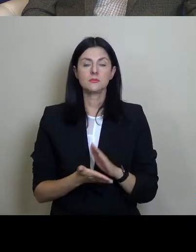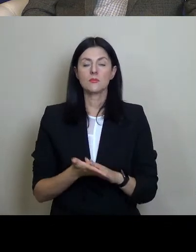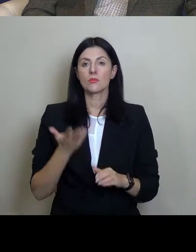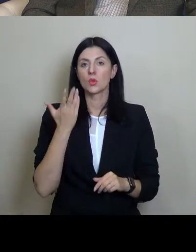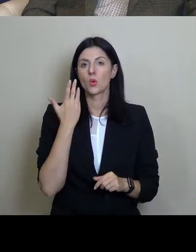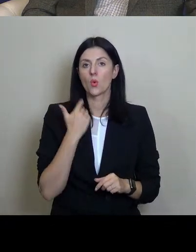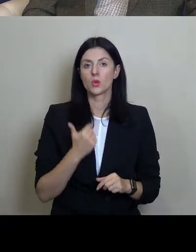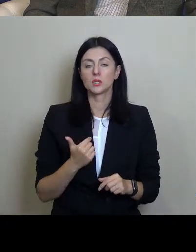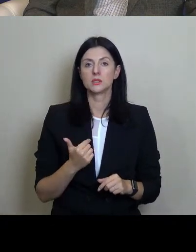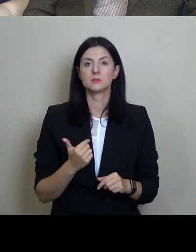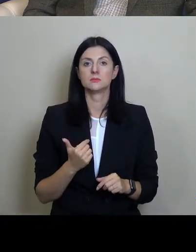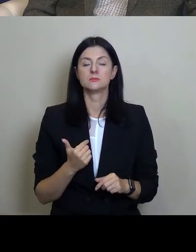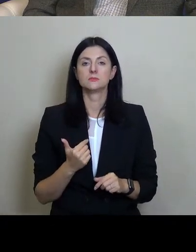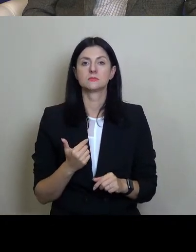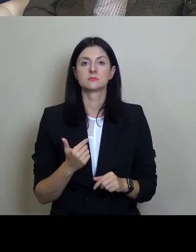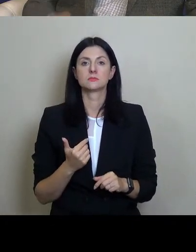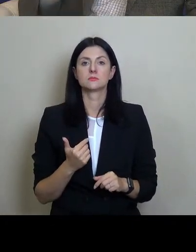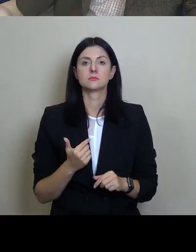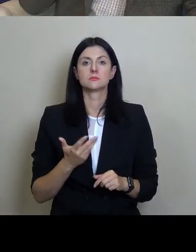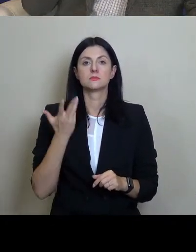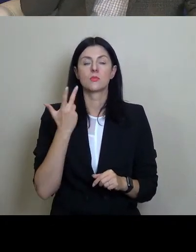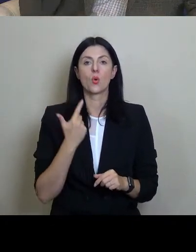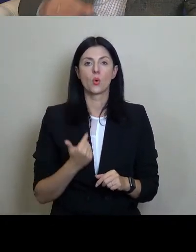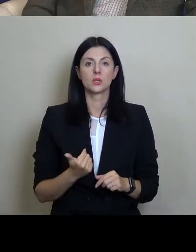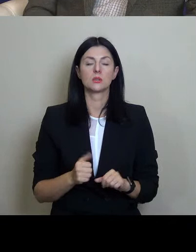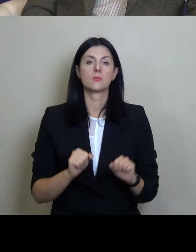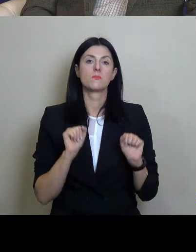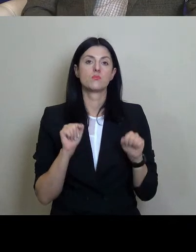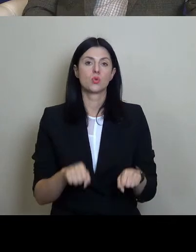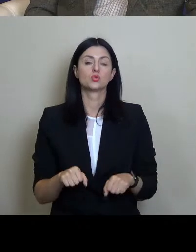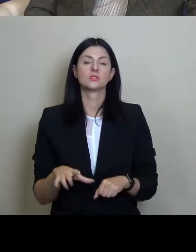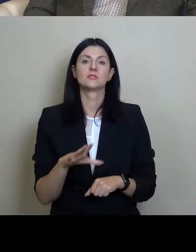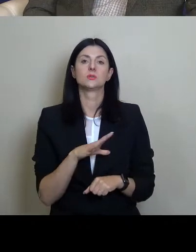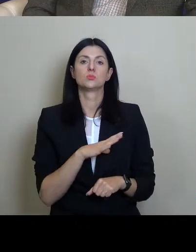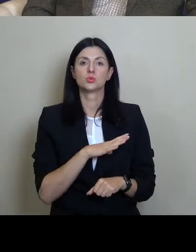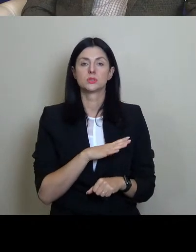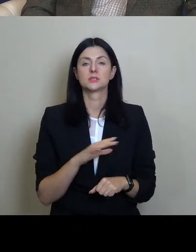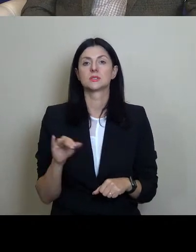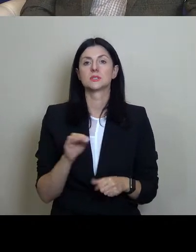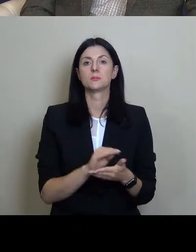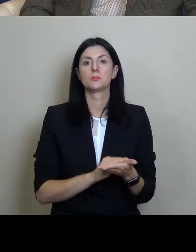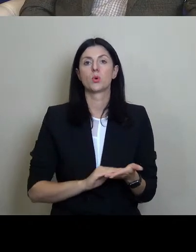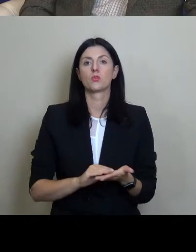Defense. And thus we have the situation when